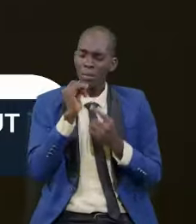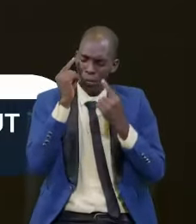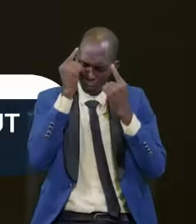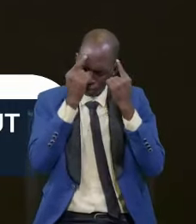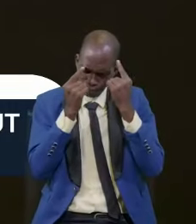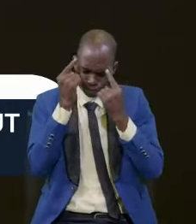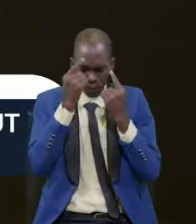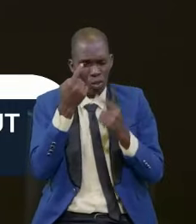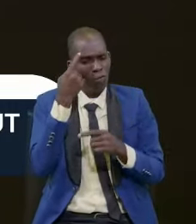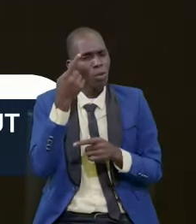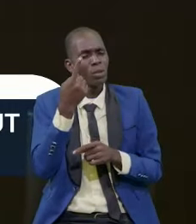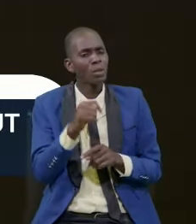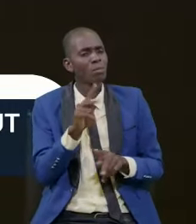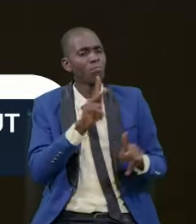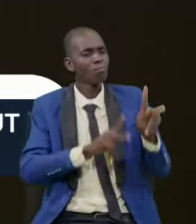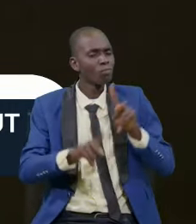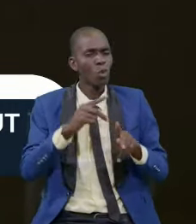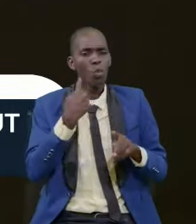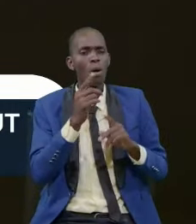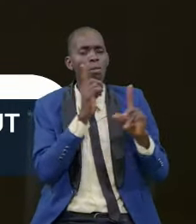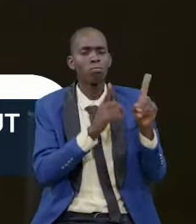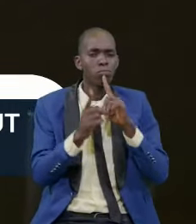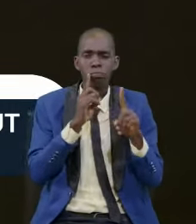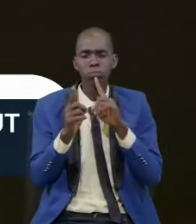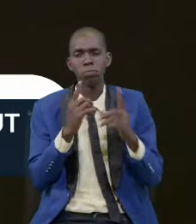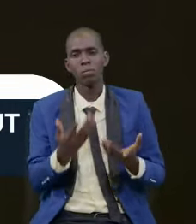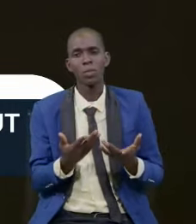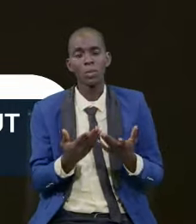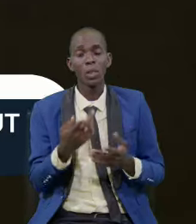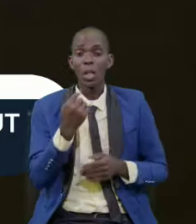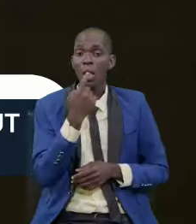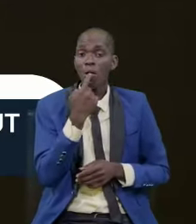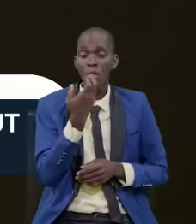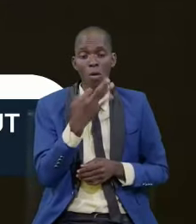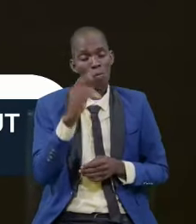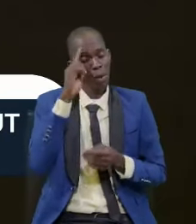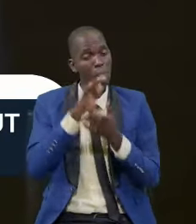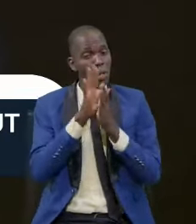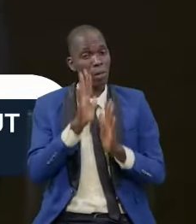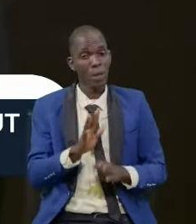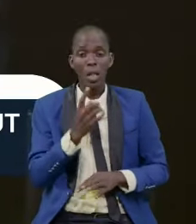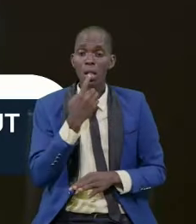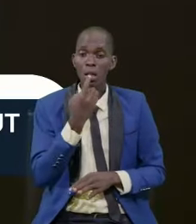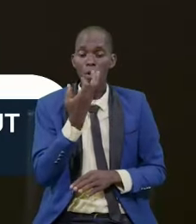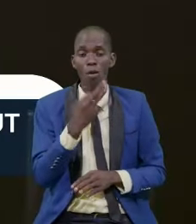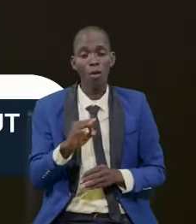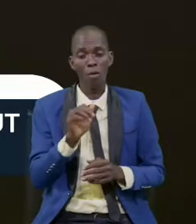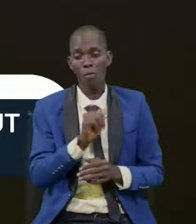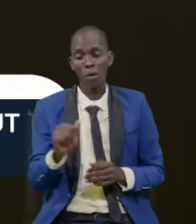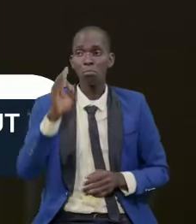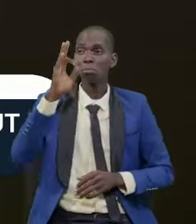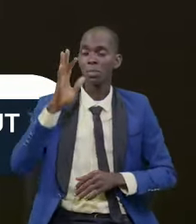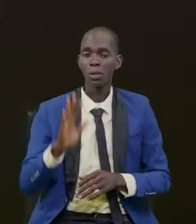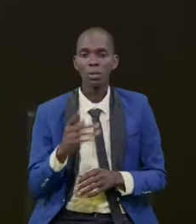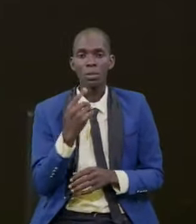concerned for the tongue of man, the tongue of the believer, the tongue of the preacher, the tongue of the backslider,